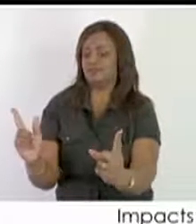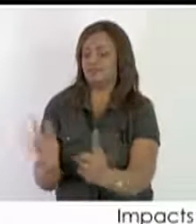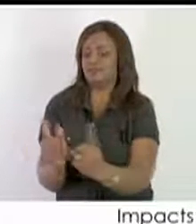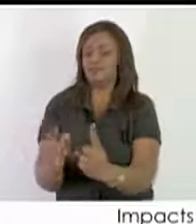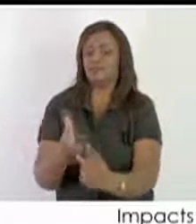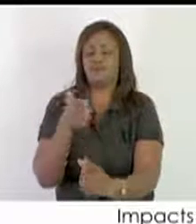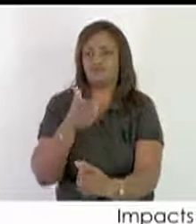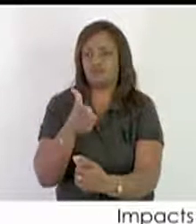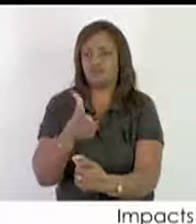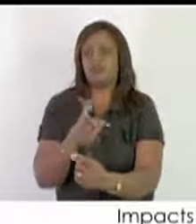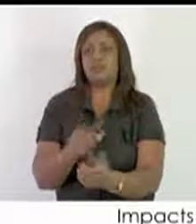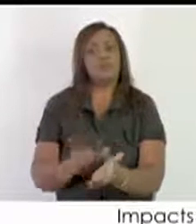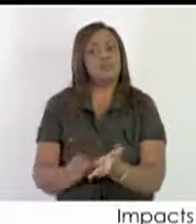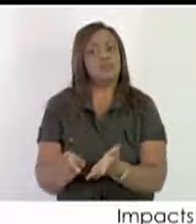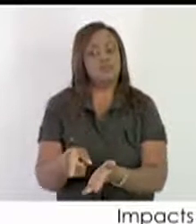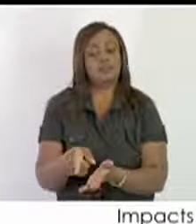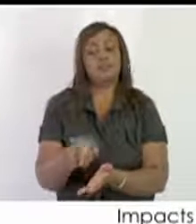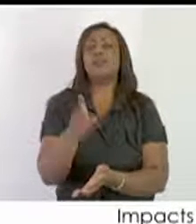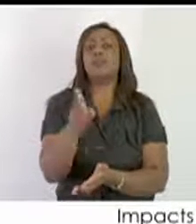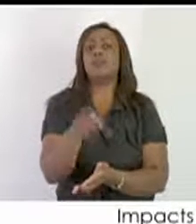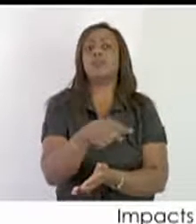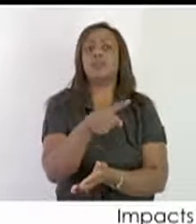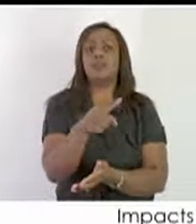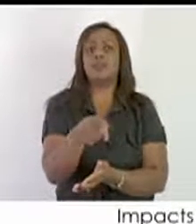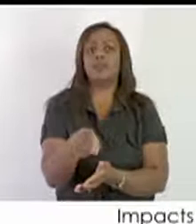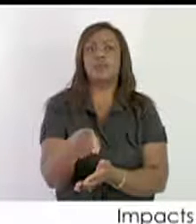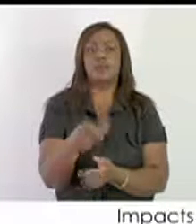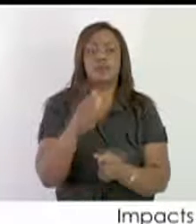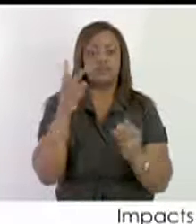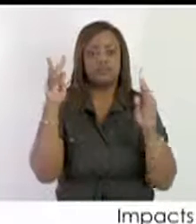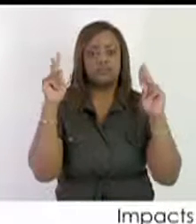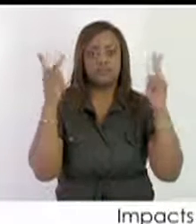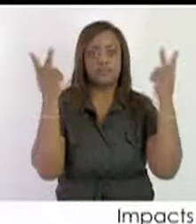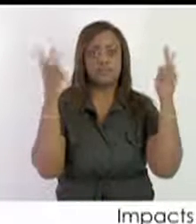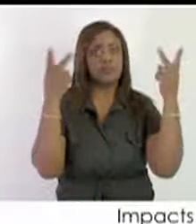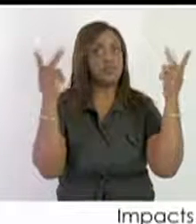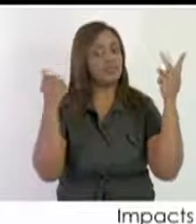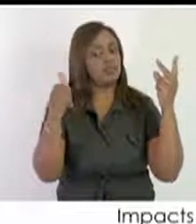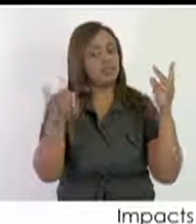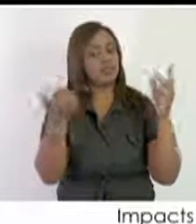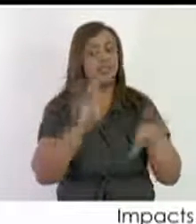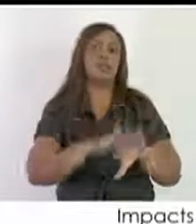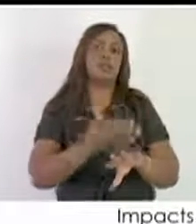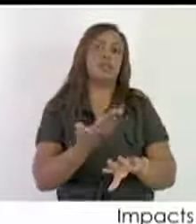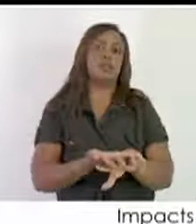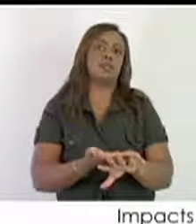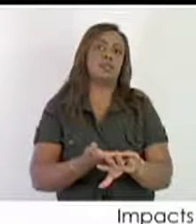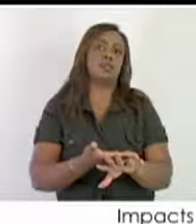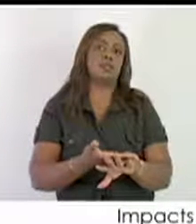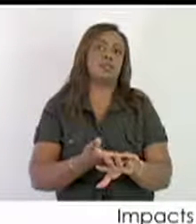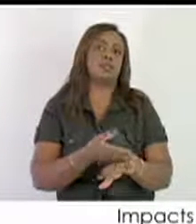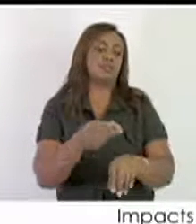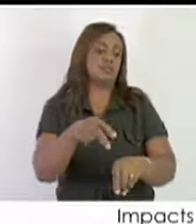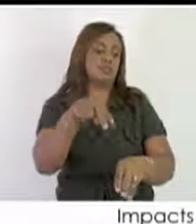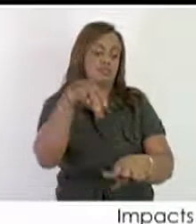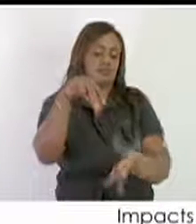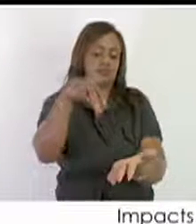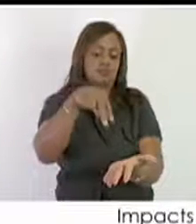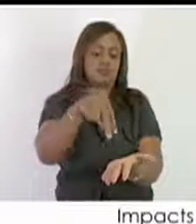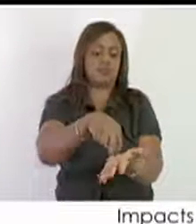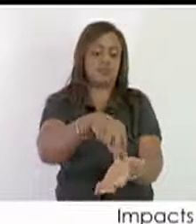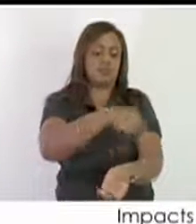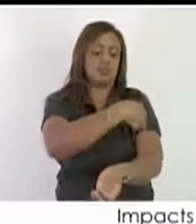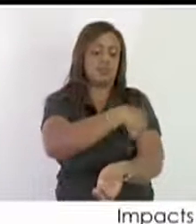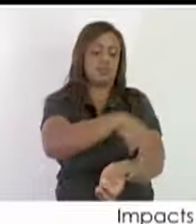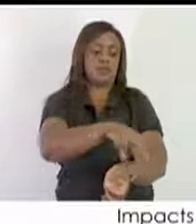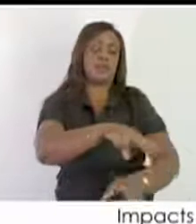sex for money. They go at the lights, for example, the robots there, and then